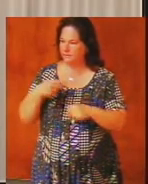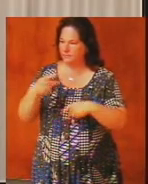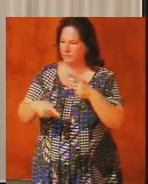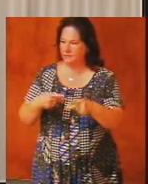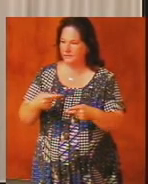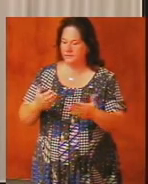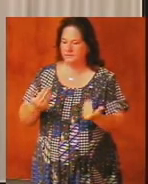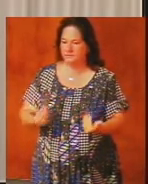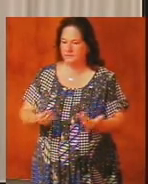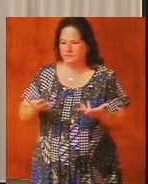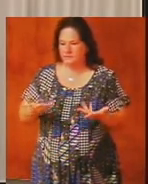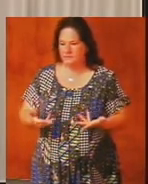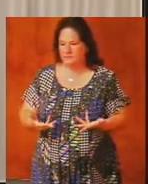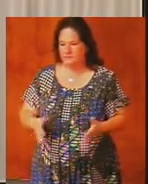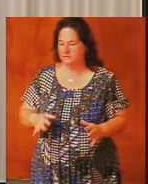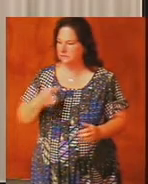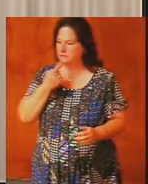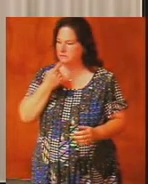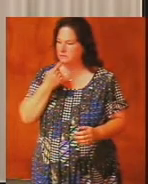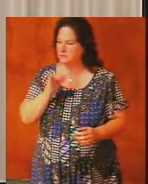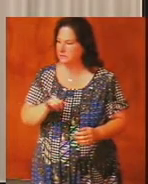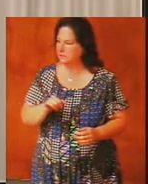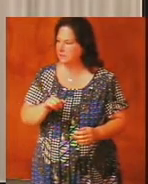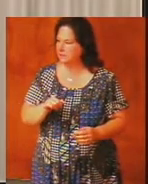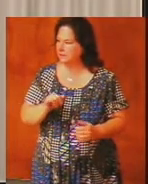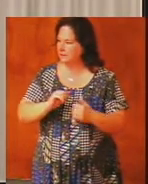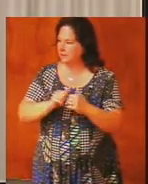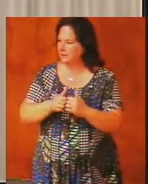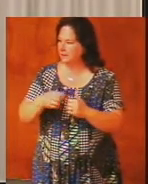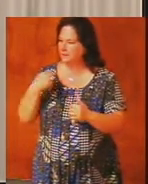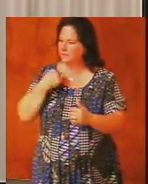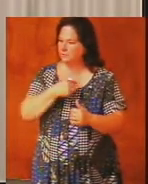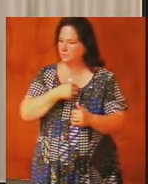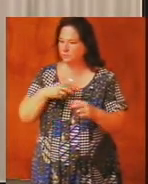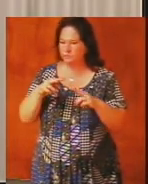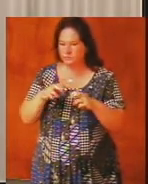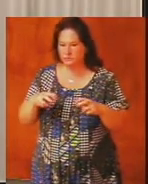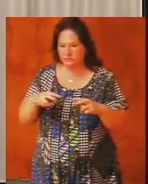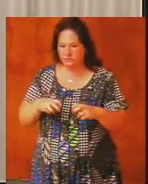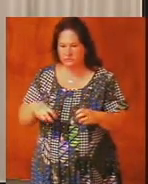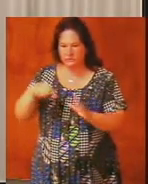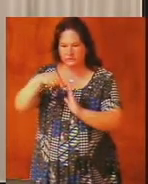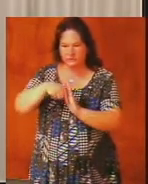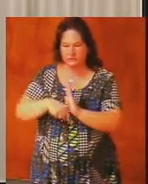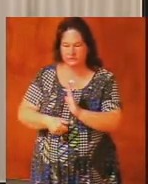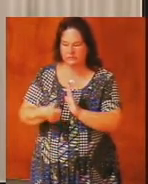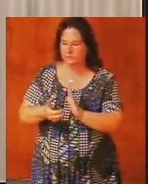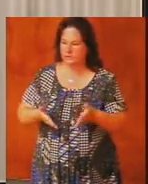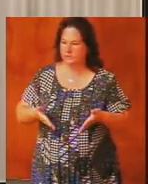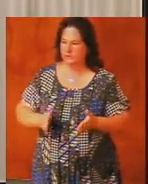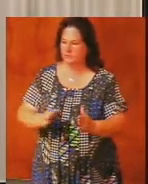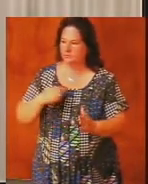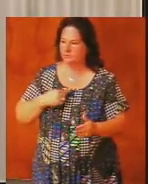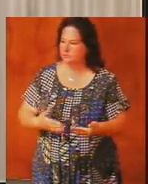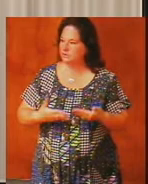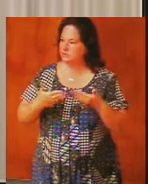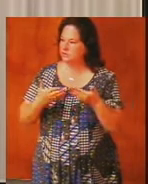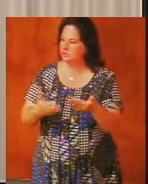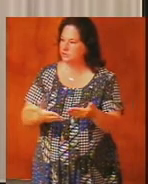Now, having said that, how do we dig deeper? Well, let me suggest several